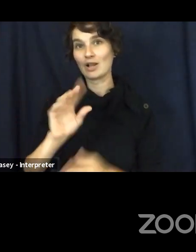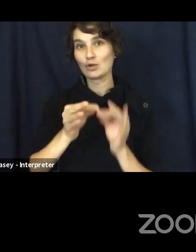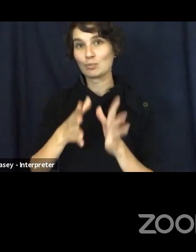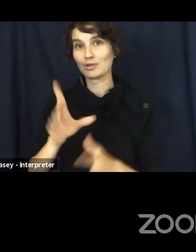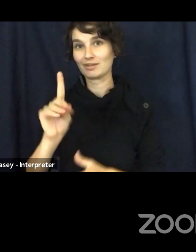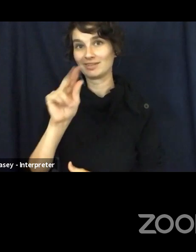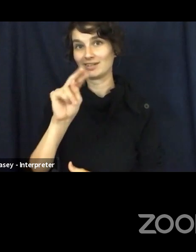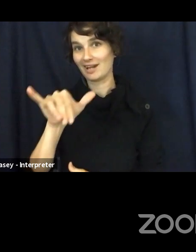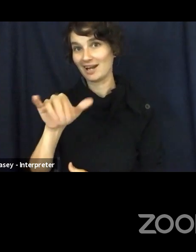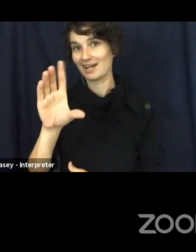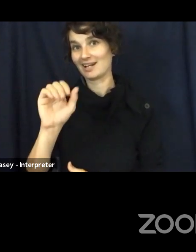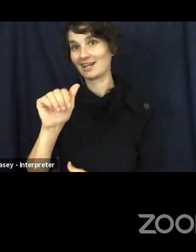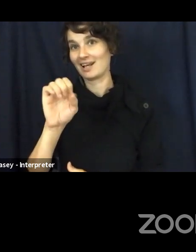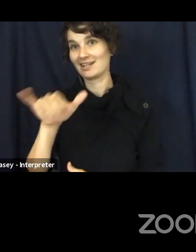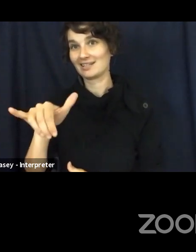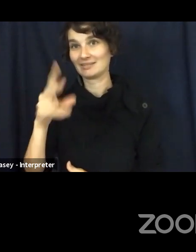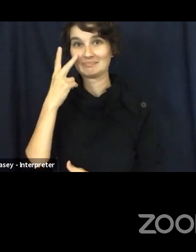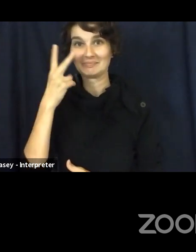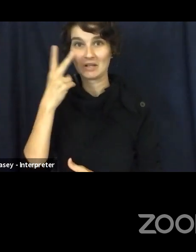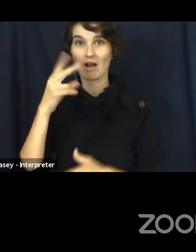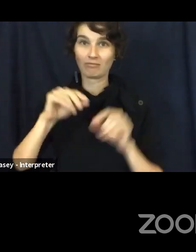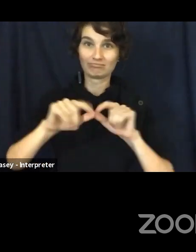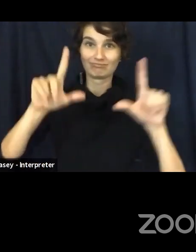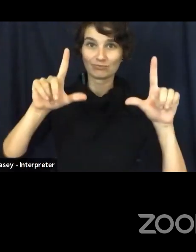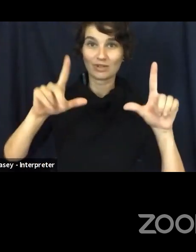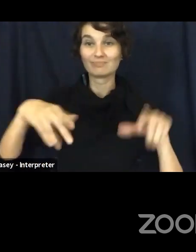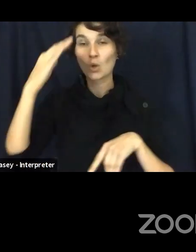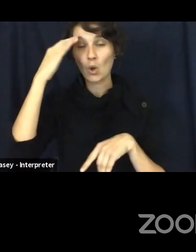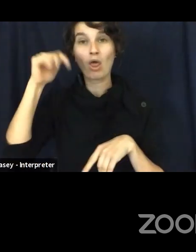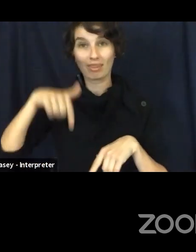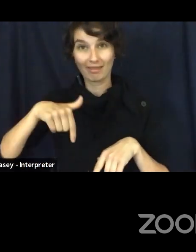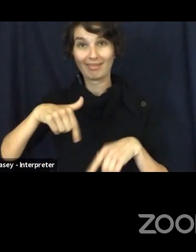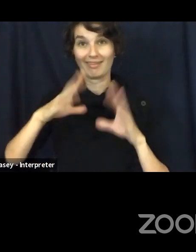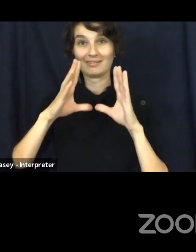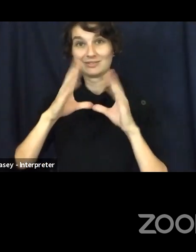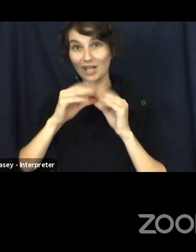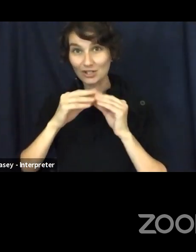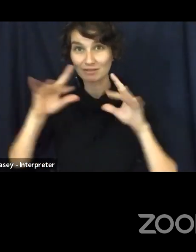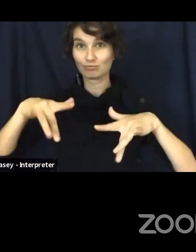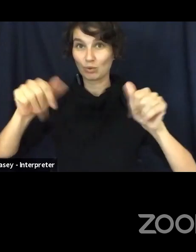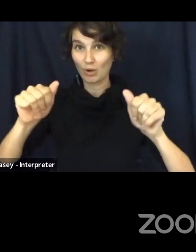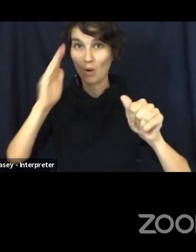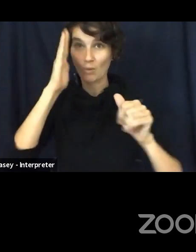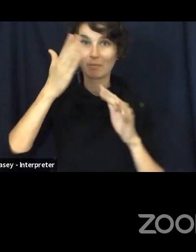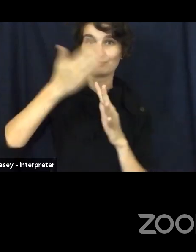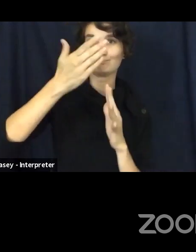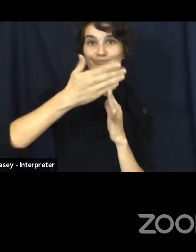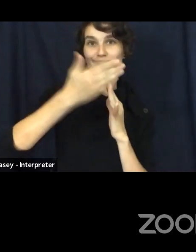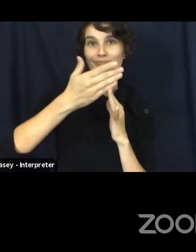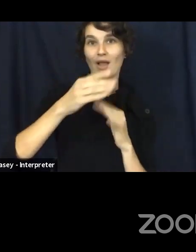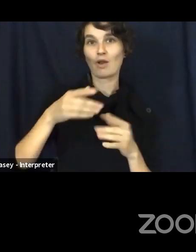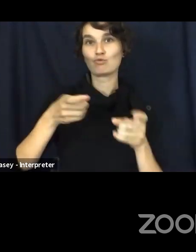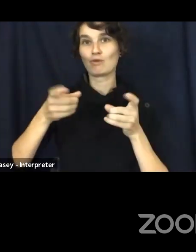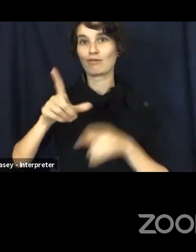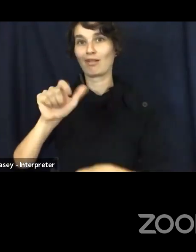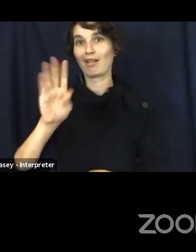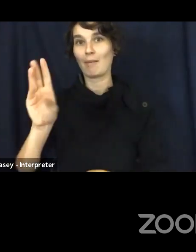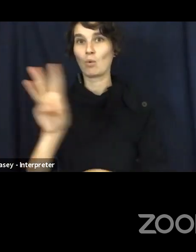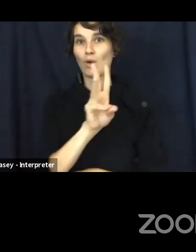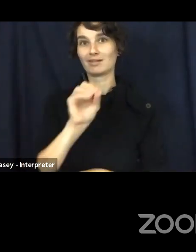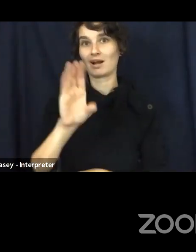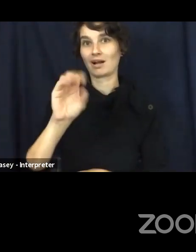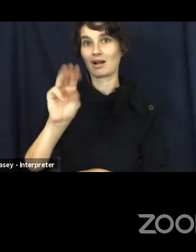see there on the screen with me. And know that this is being recorded and will be archived on directorslabwest.com and on HowlRound